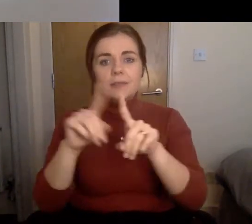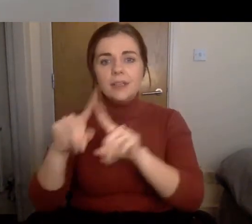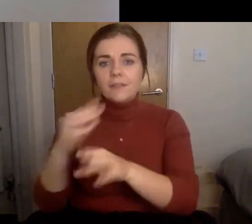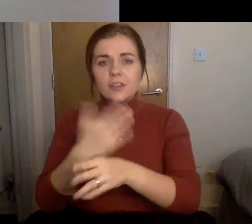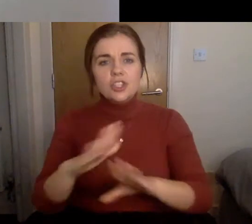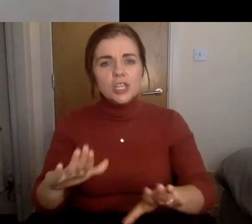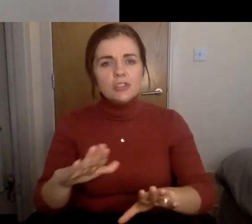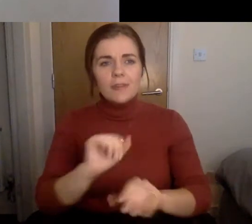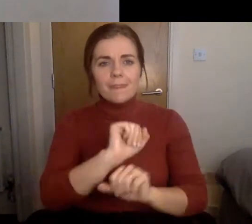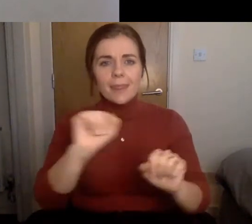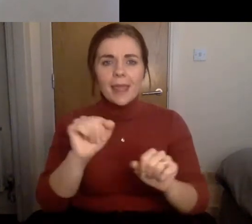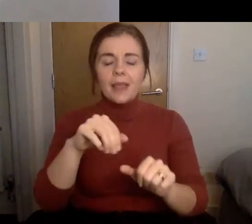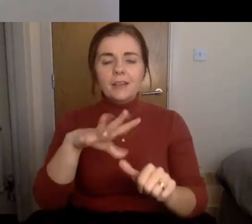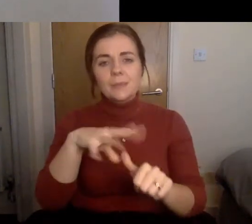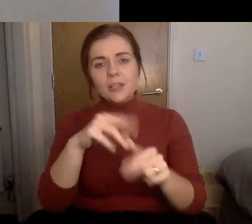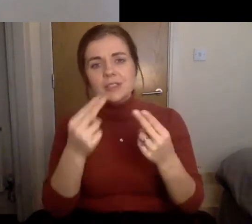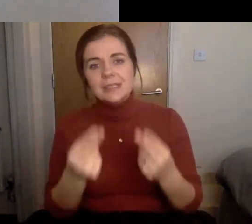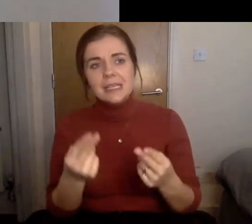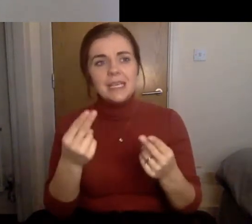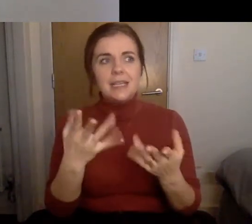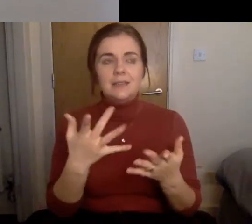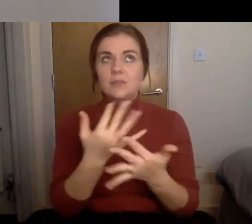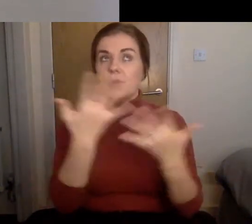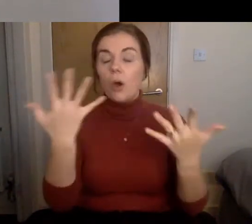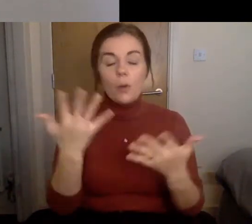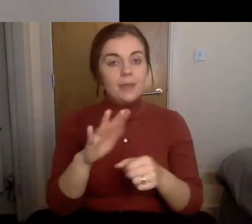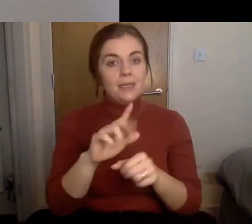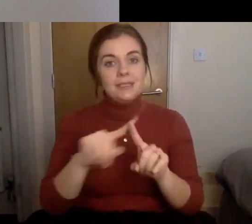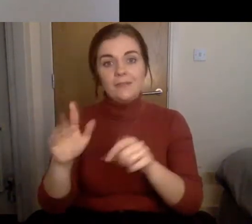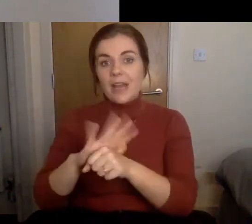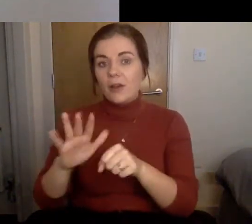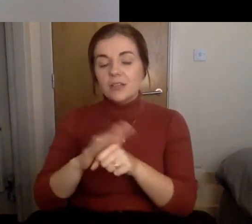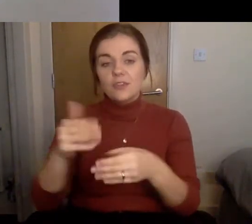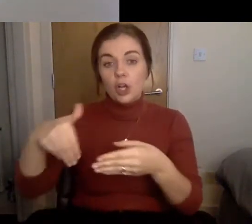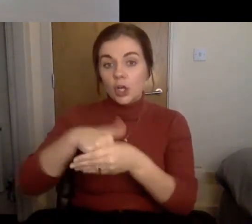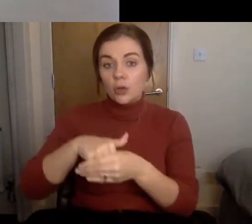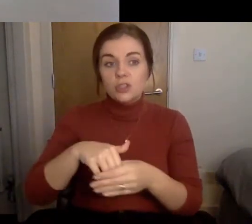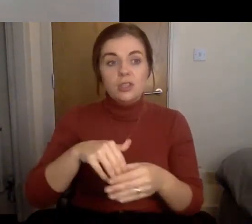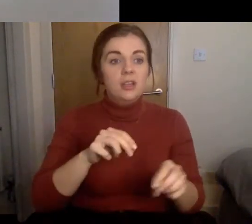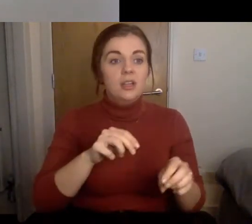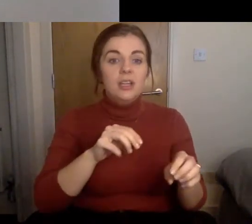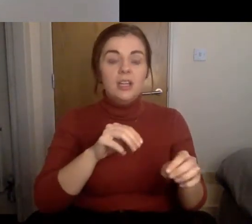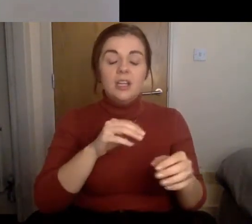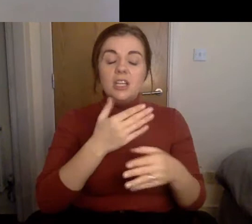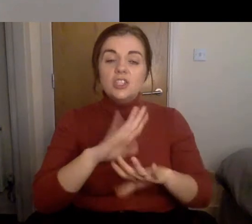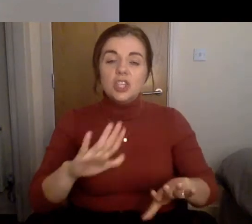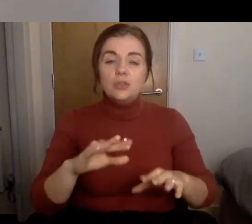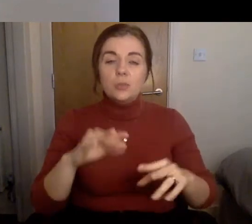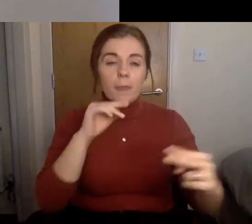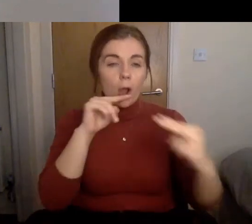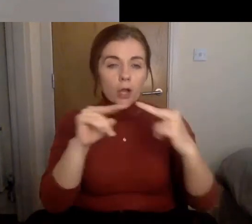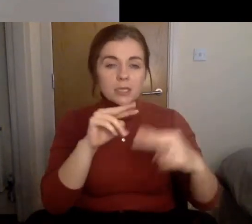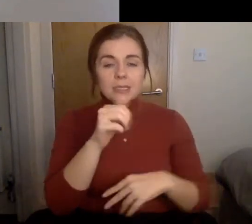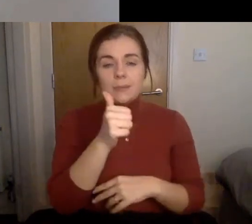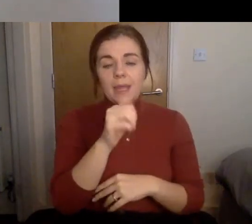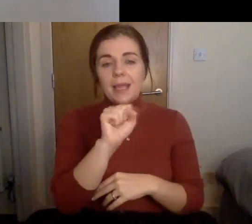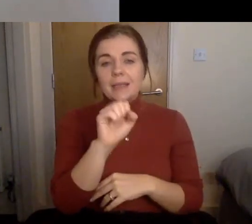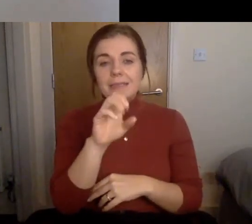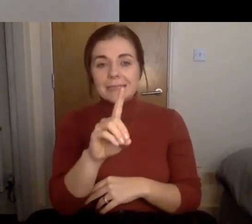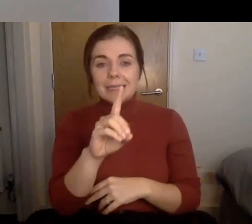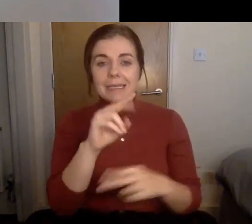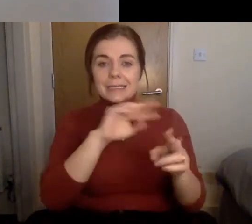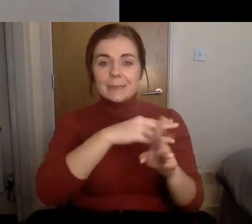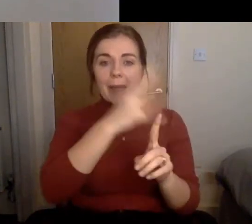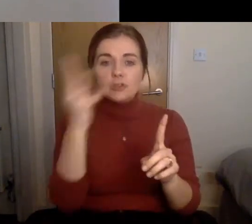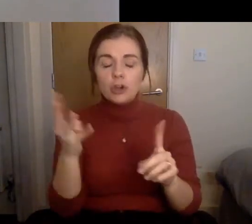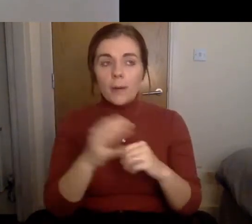of difference, there's so much to do with inclusion. So children who are on ASD spectrum, you know, I have a boy in my class